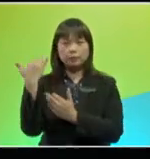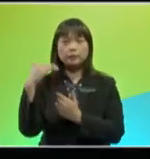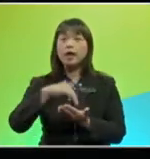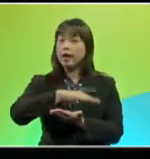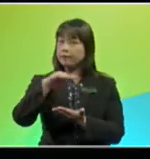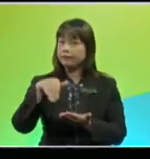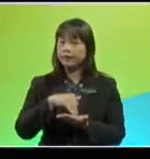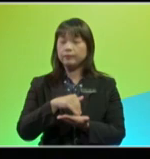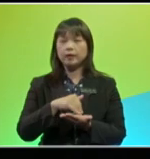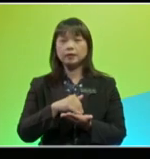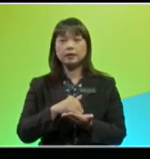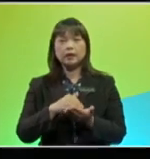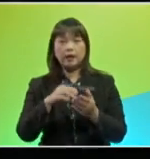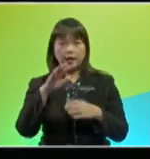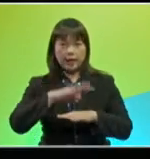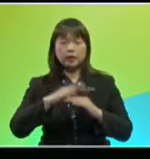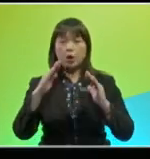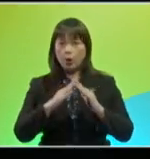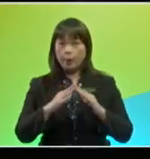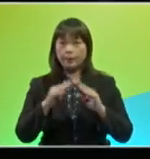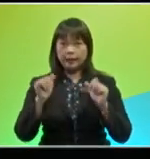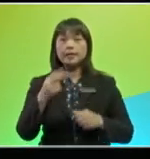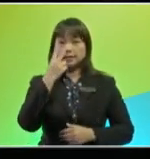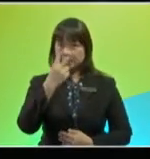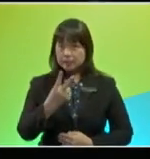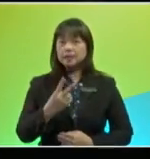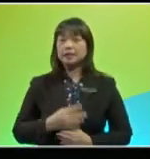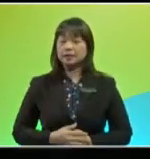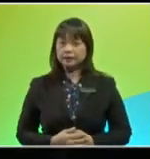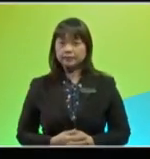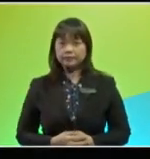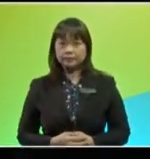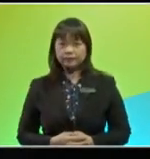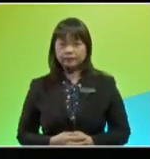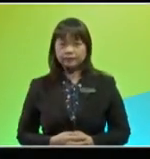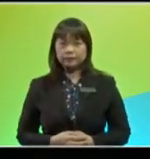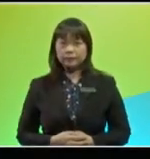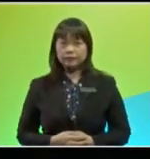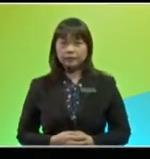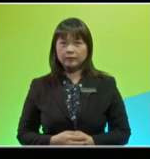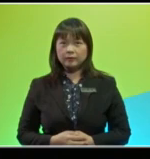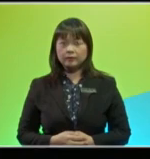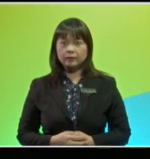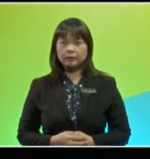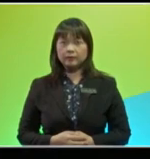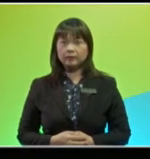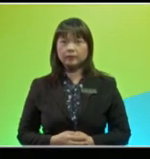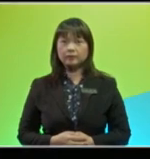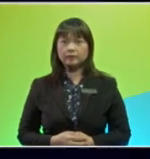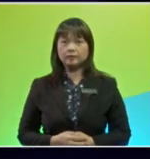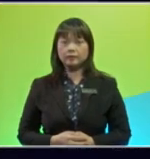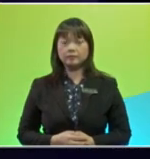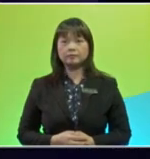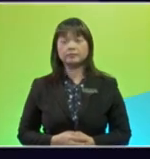moon, gibbous moon, and also the full moon. Right. All right. You can light up the studio once again. All